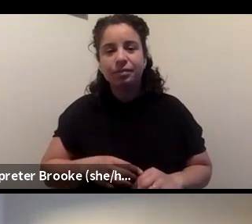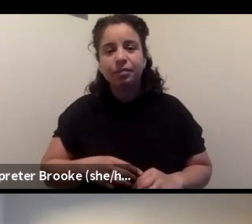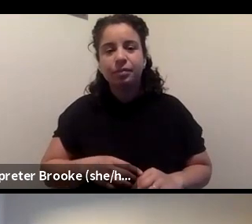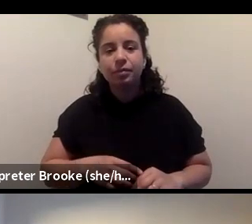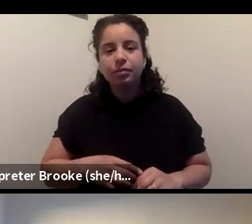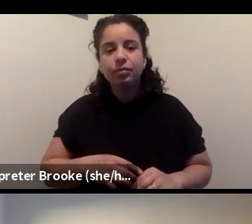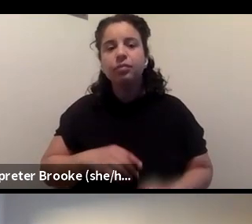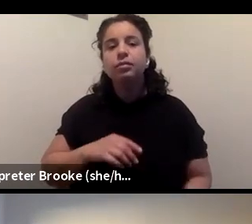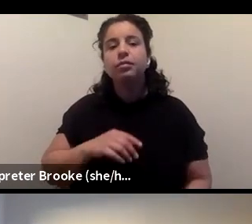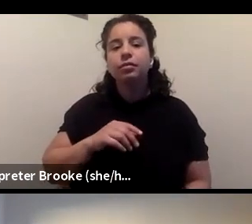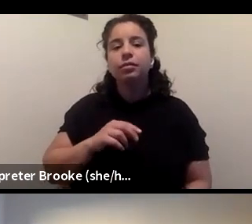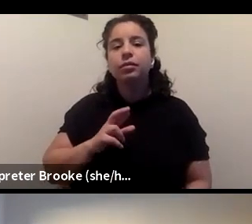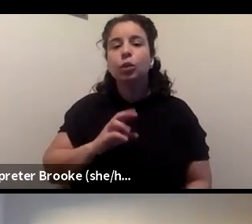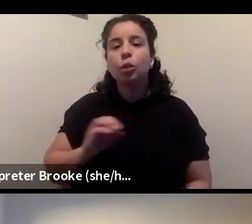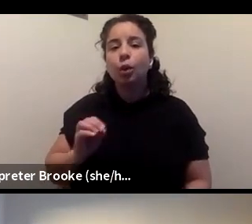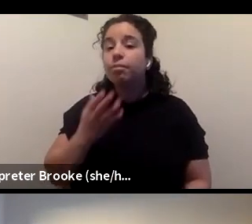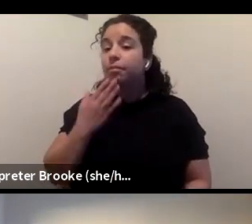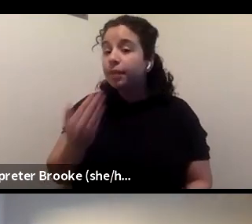Thank you, Carmen.